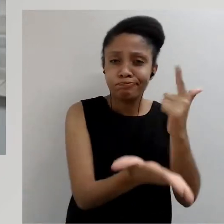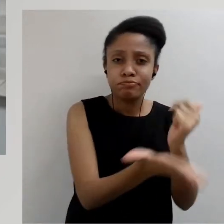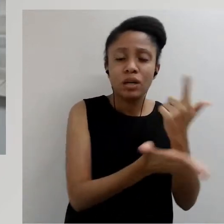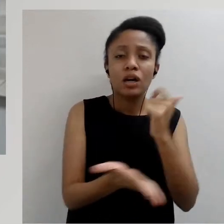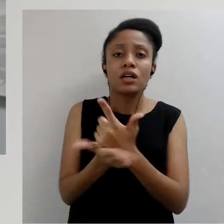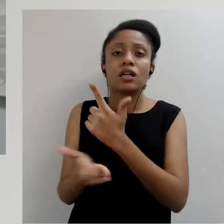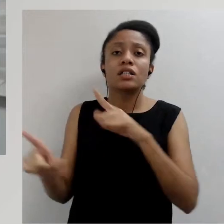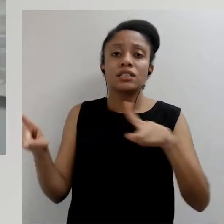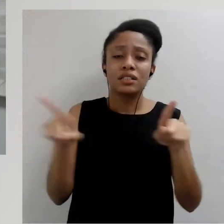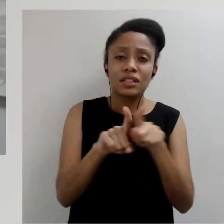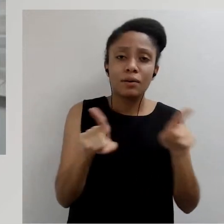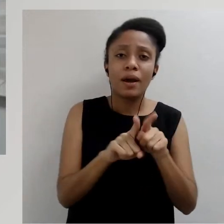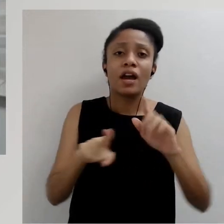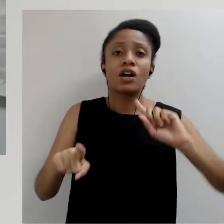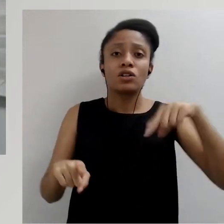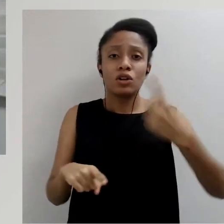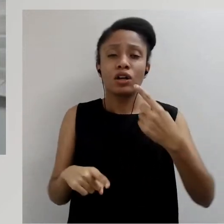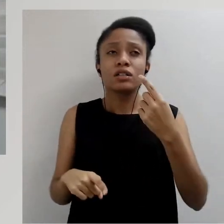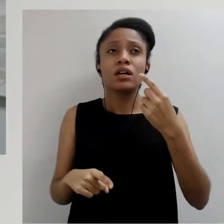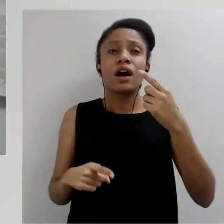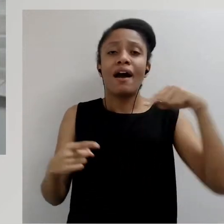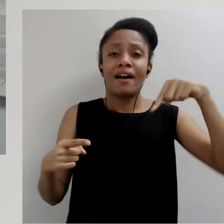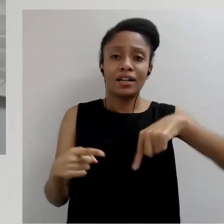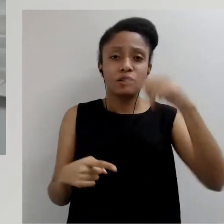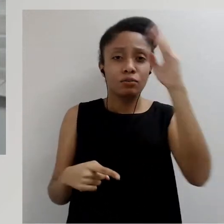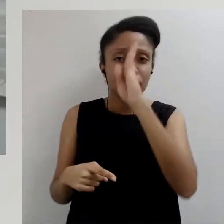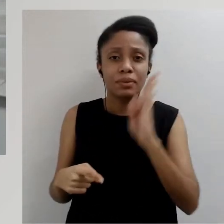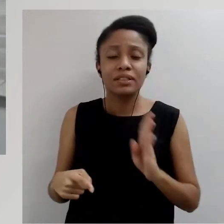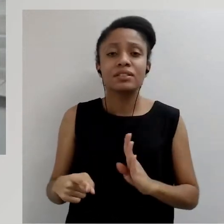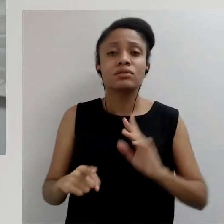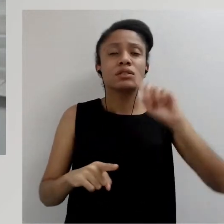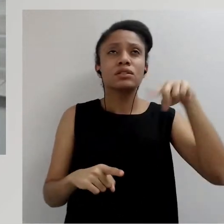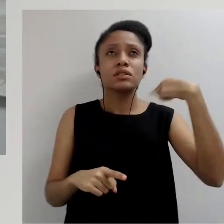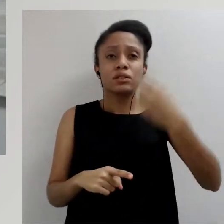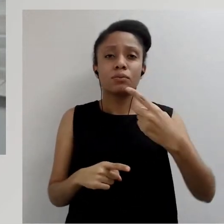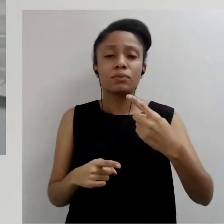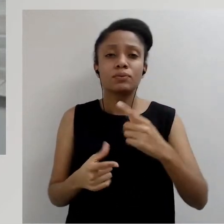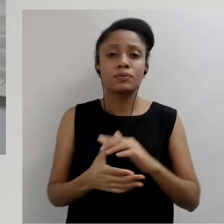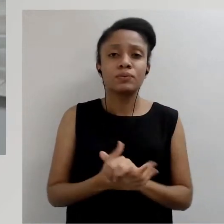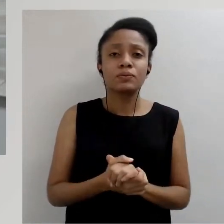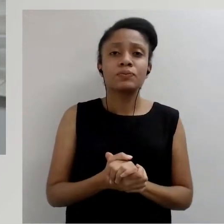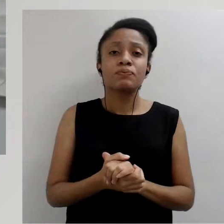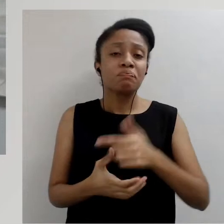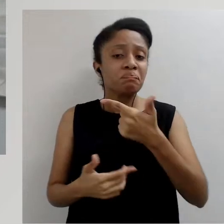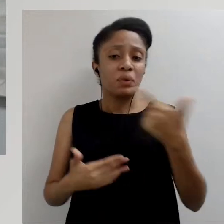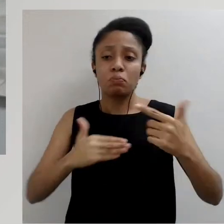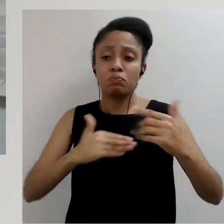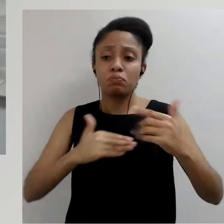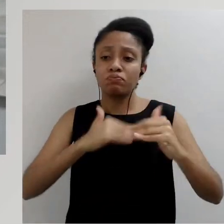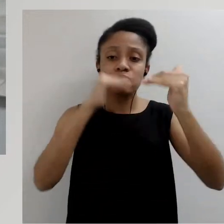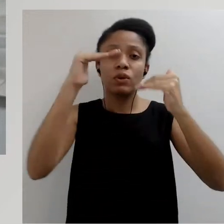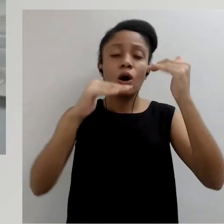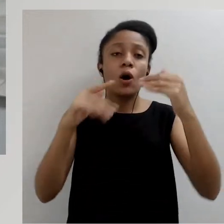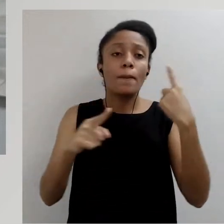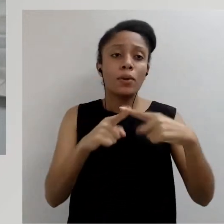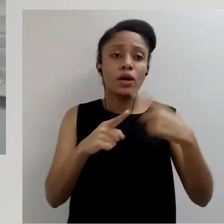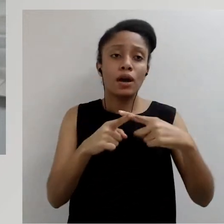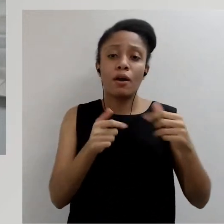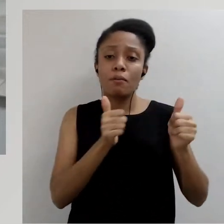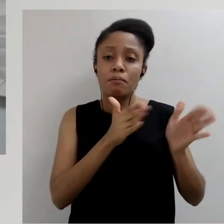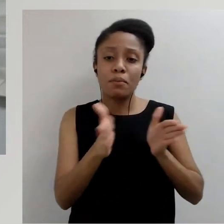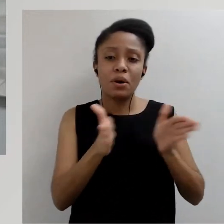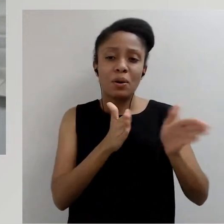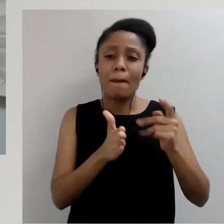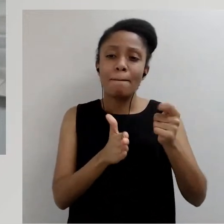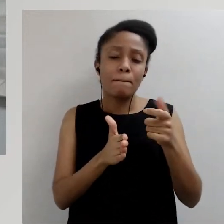today. We only have 4 or 5 in Brazil, and after that there's no evolution.